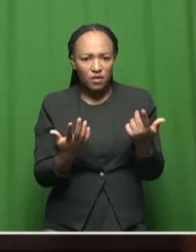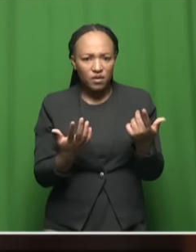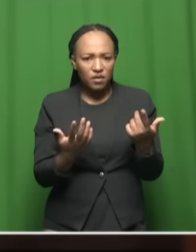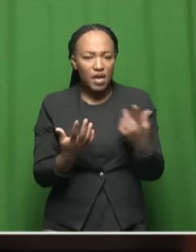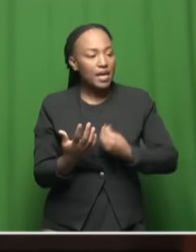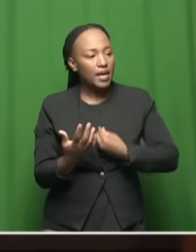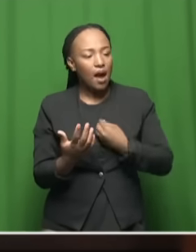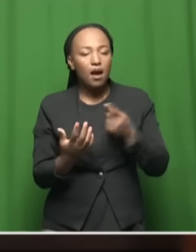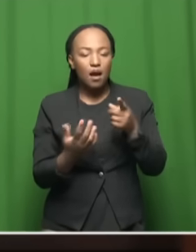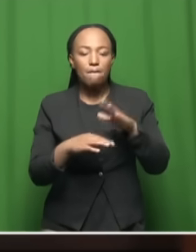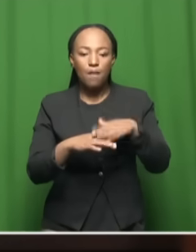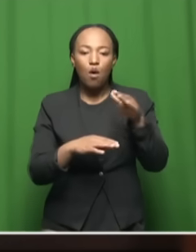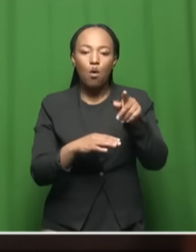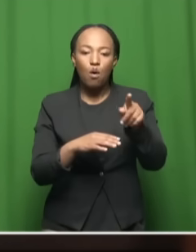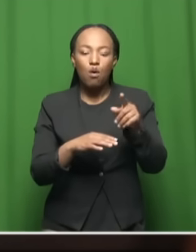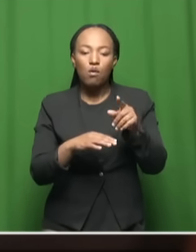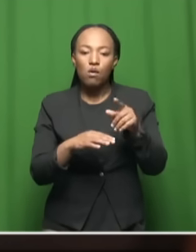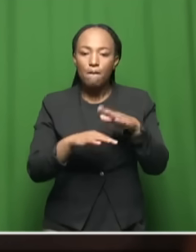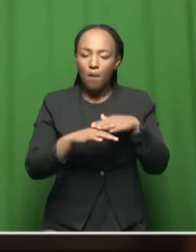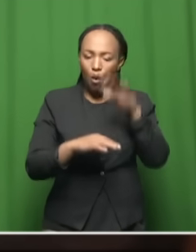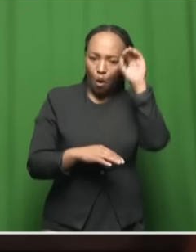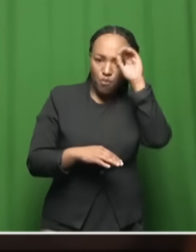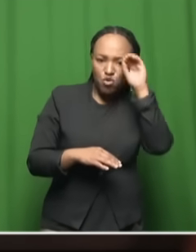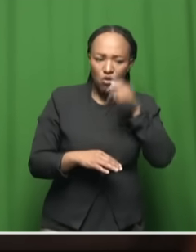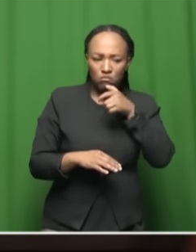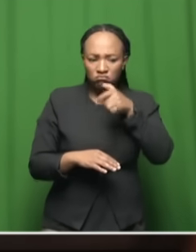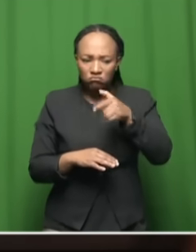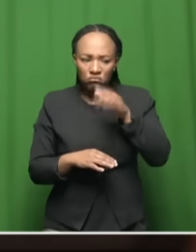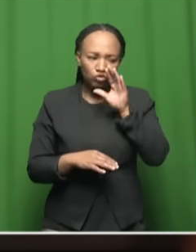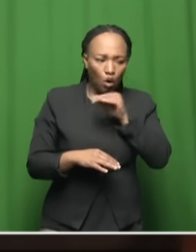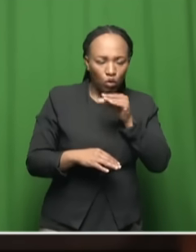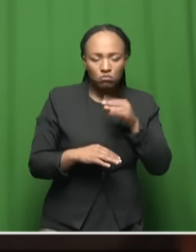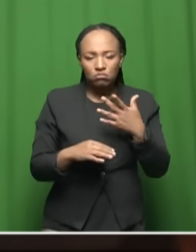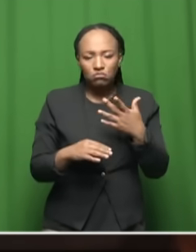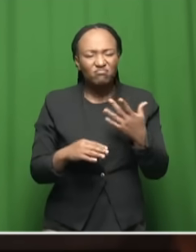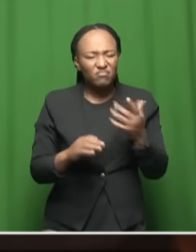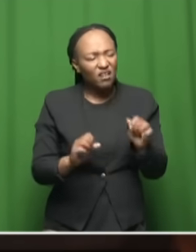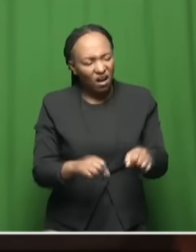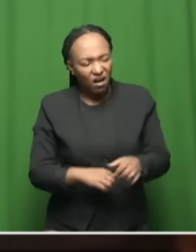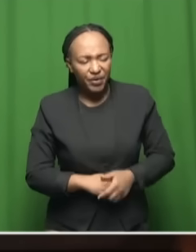youngsters now are a lot more opinionated, and